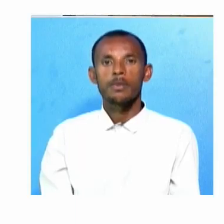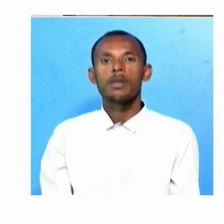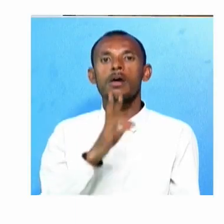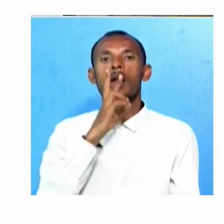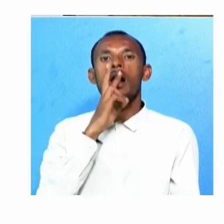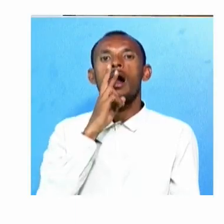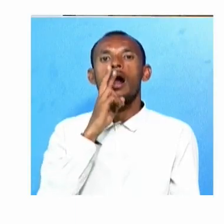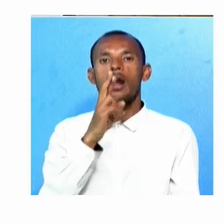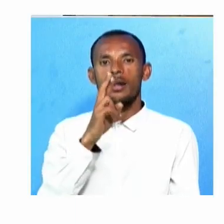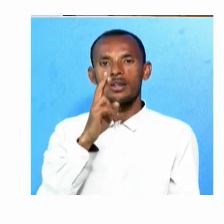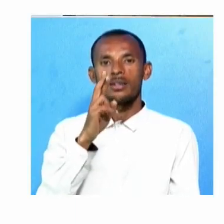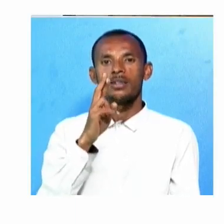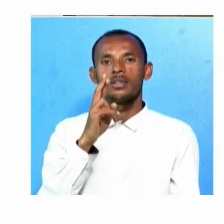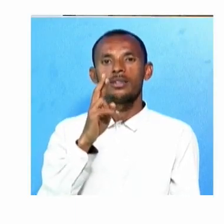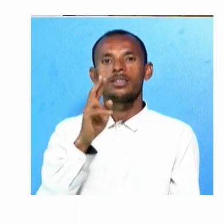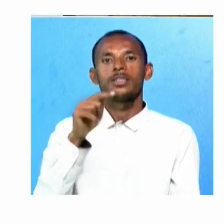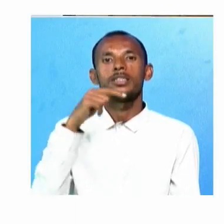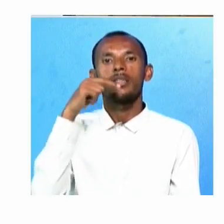are said